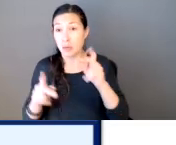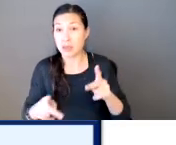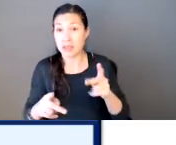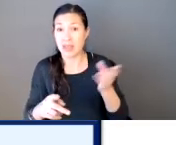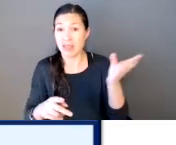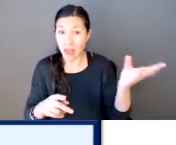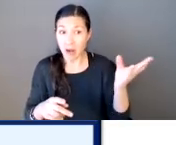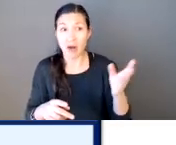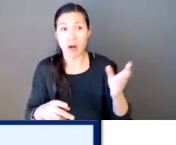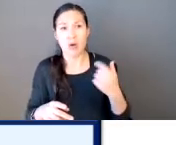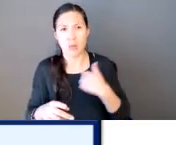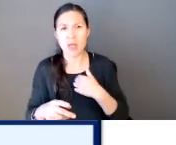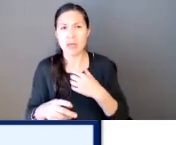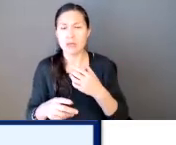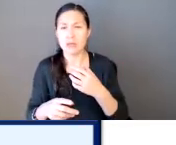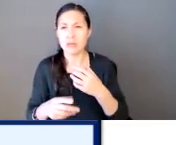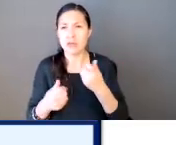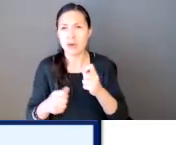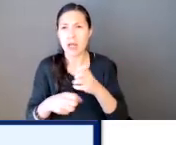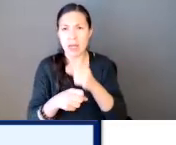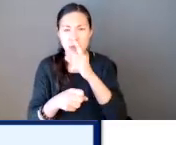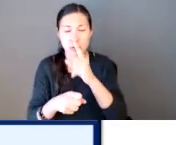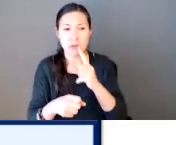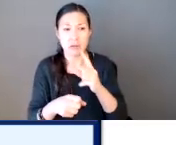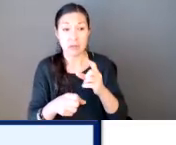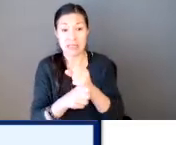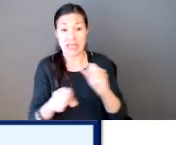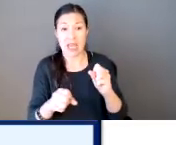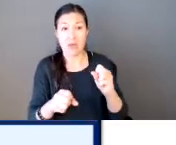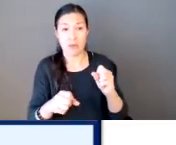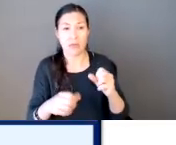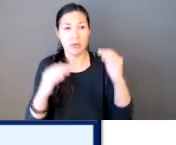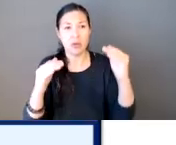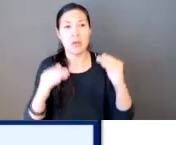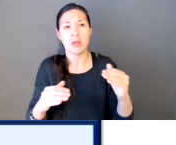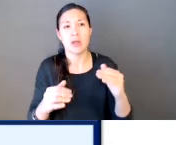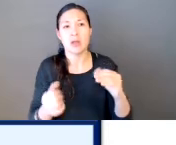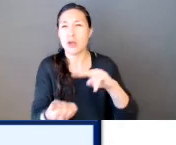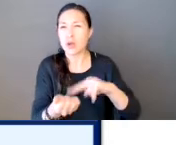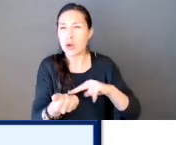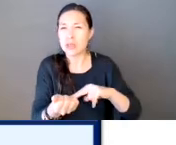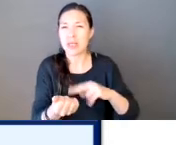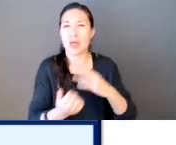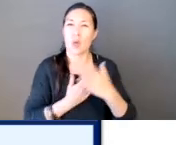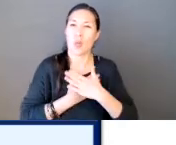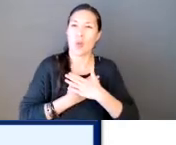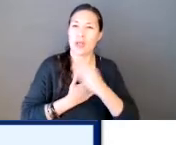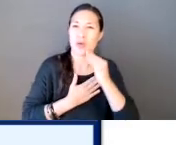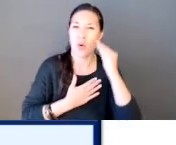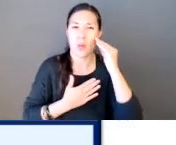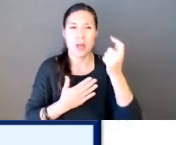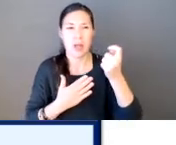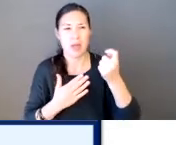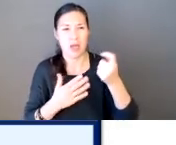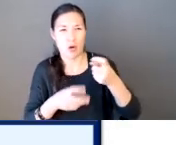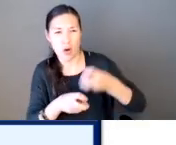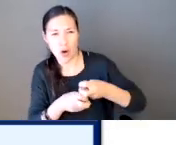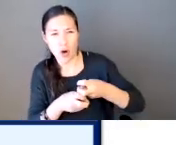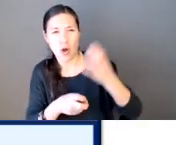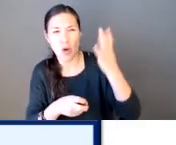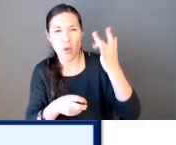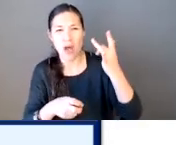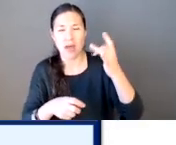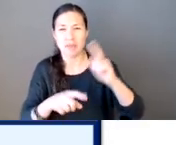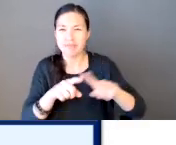elder or creating problems, that we need to know about that. Nursing and rest homes are a little bit more difficult because there are a variety of factors